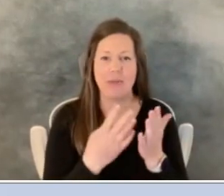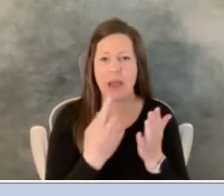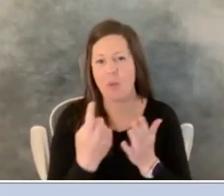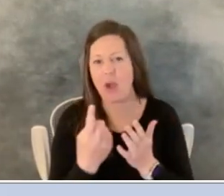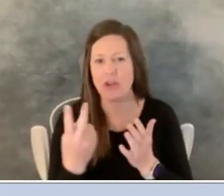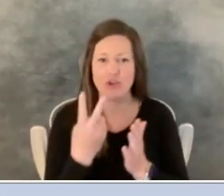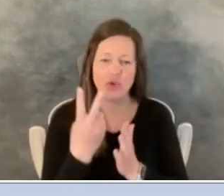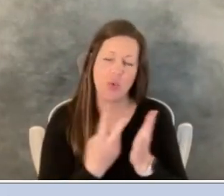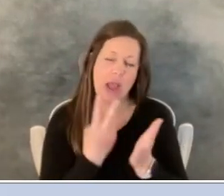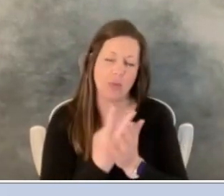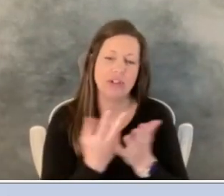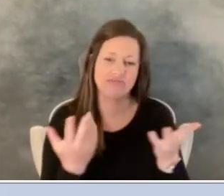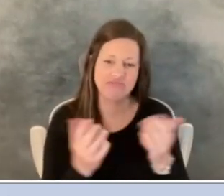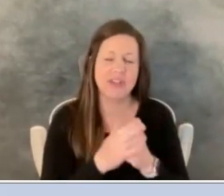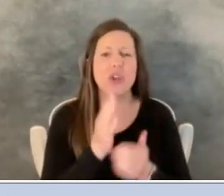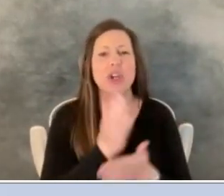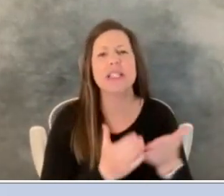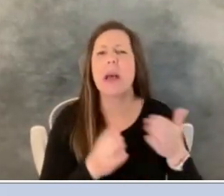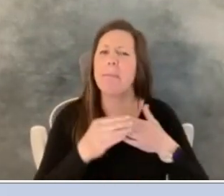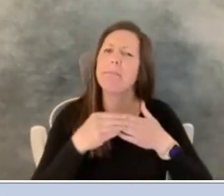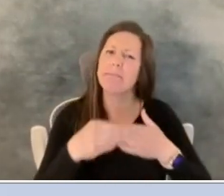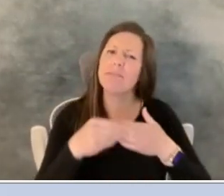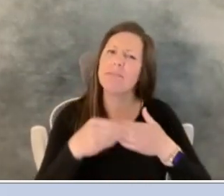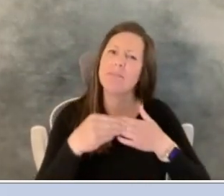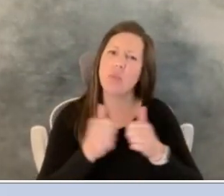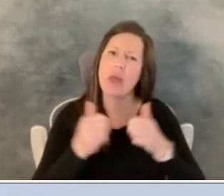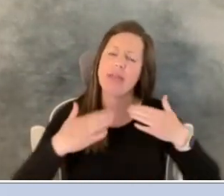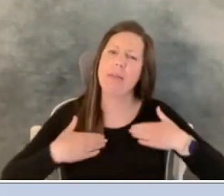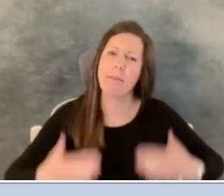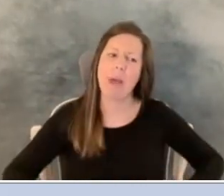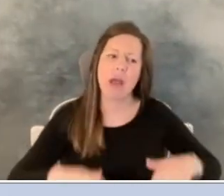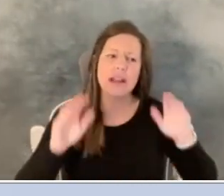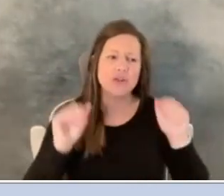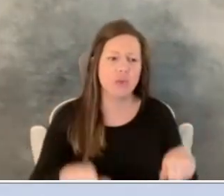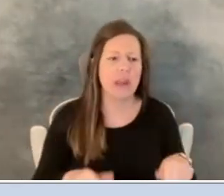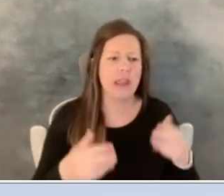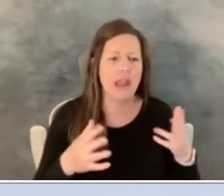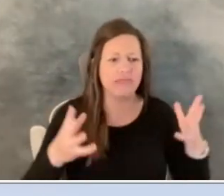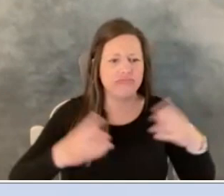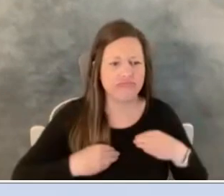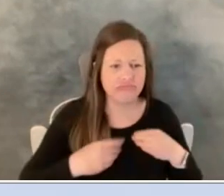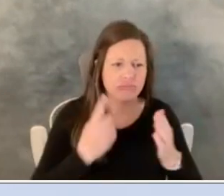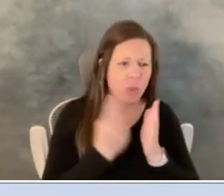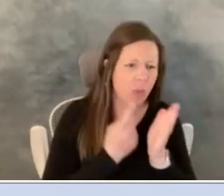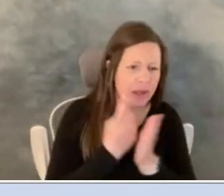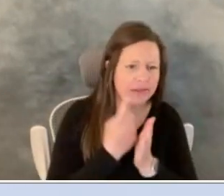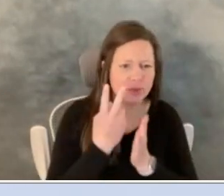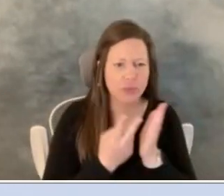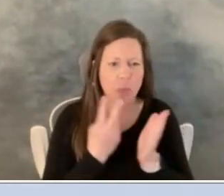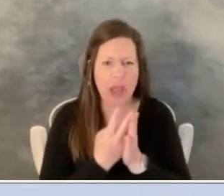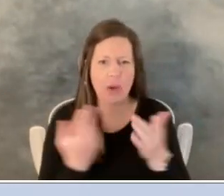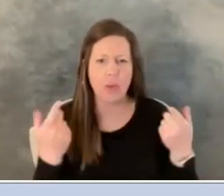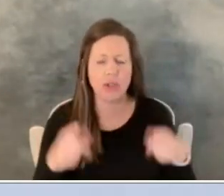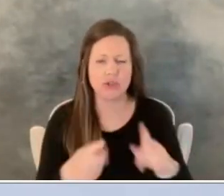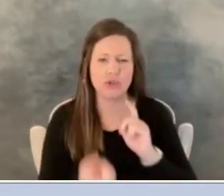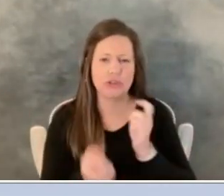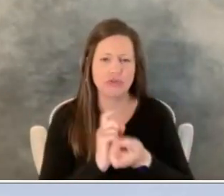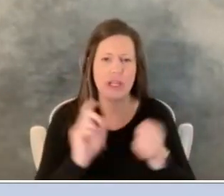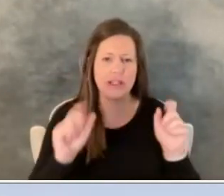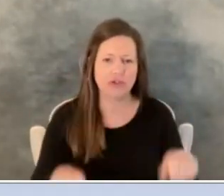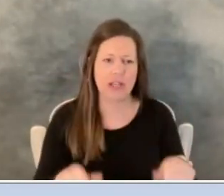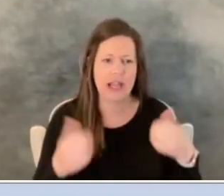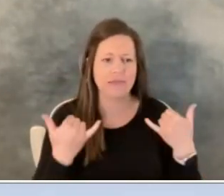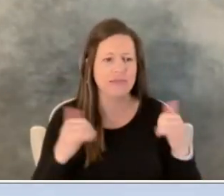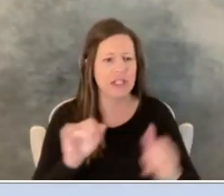some elasticity in our system, so we can tolerate 1 or 2 hours of change over the weekend and still bounce back to a